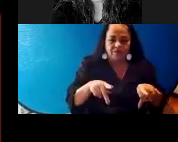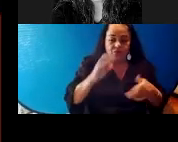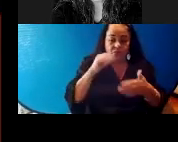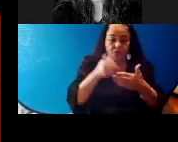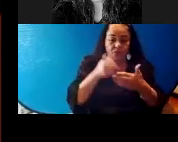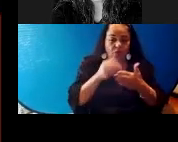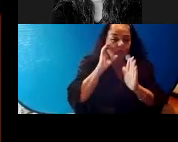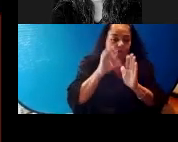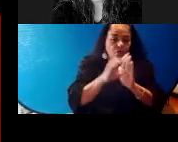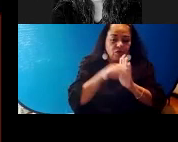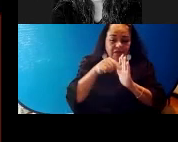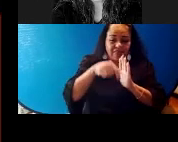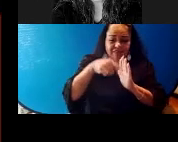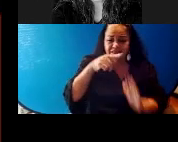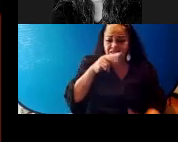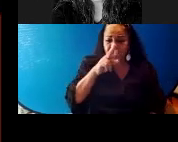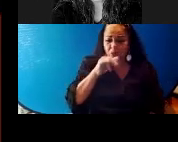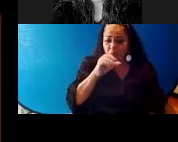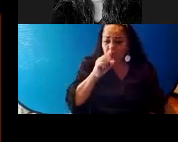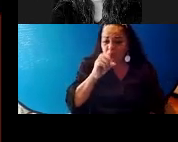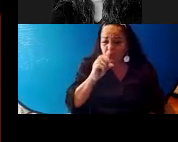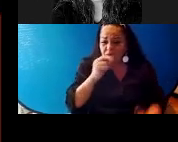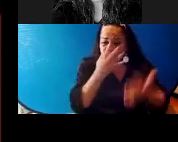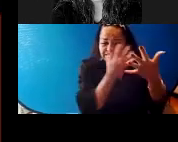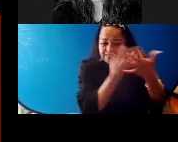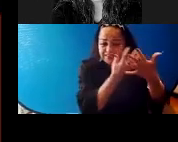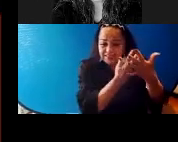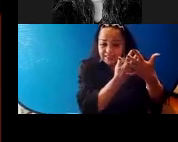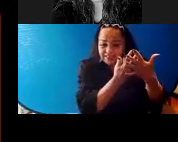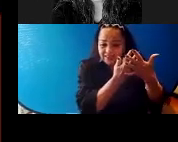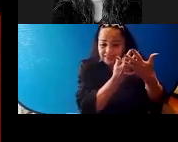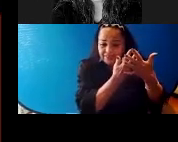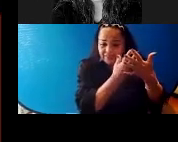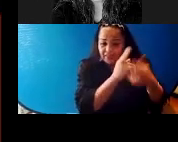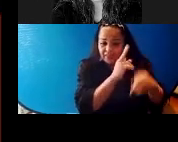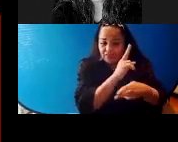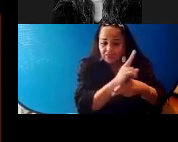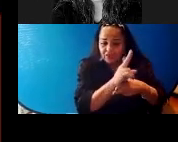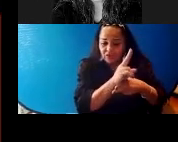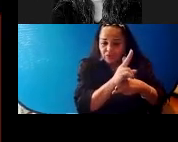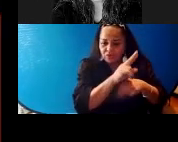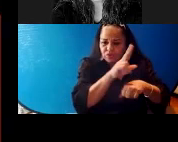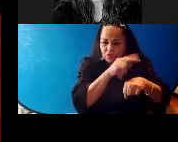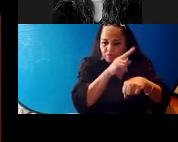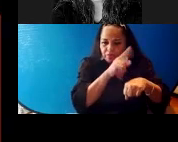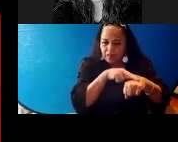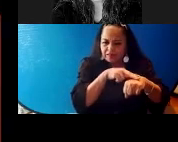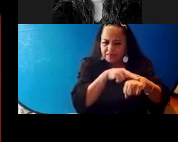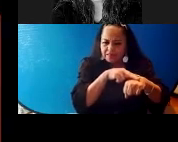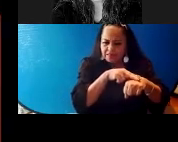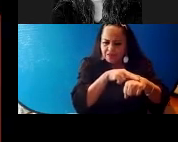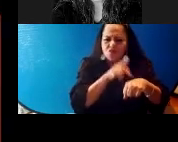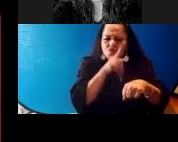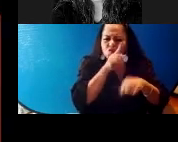that prison. This is not a college campus or dorm, right? This is a prison that use really the normality principle. And it's